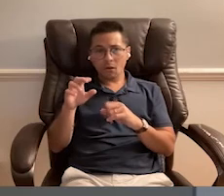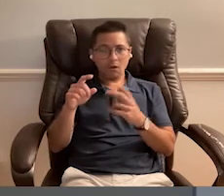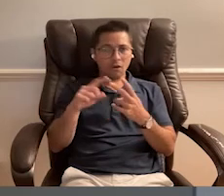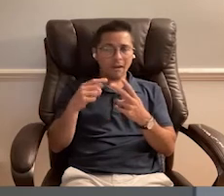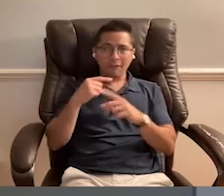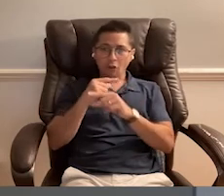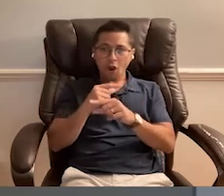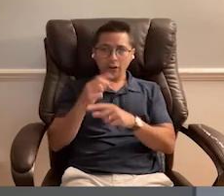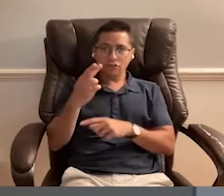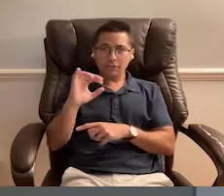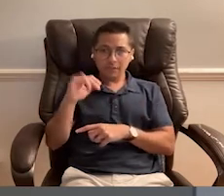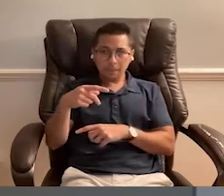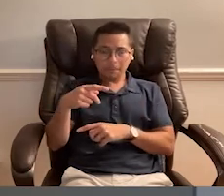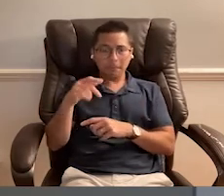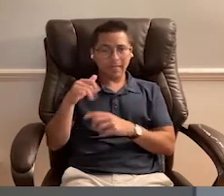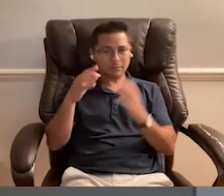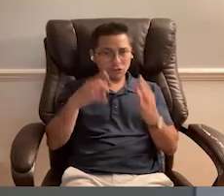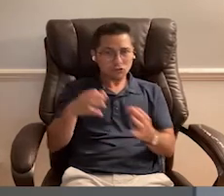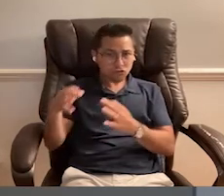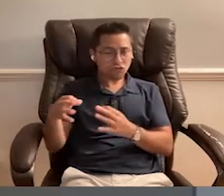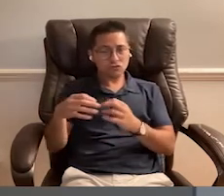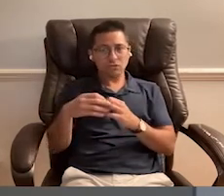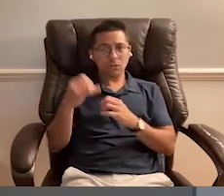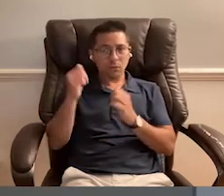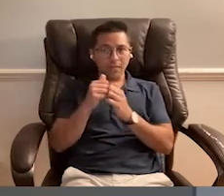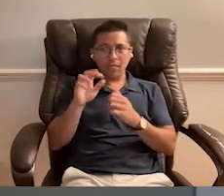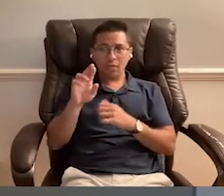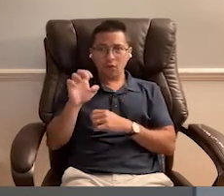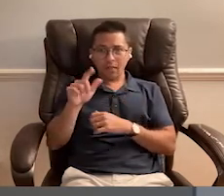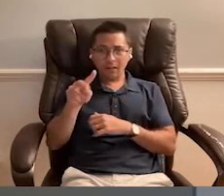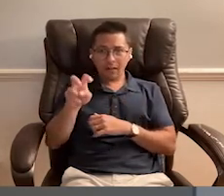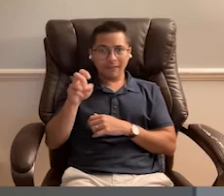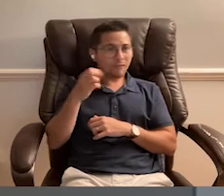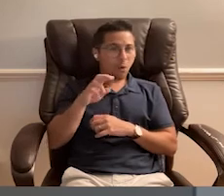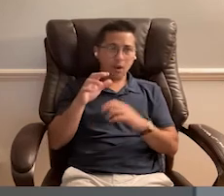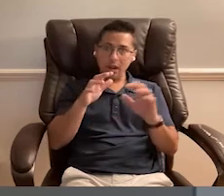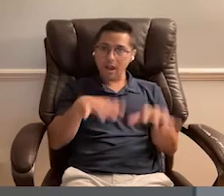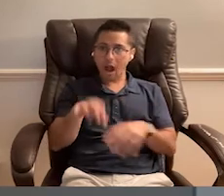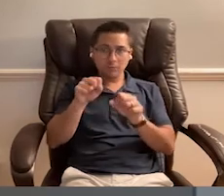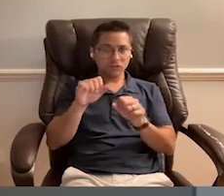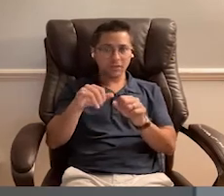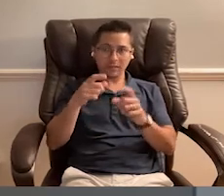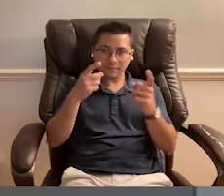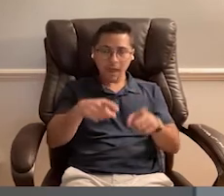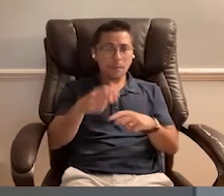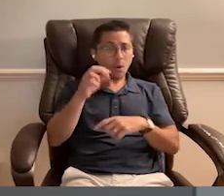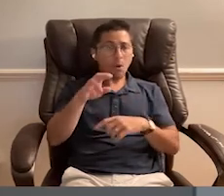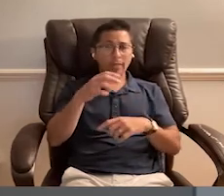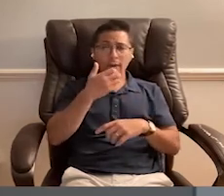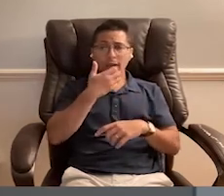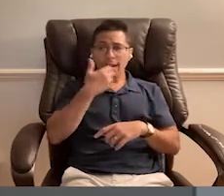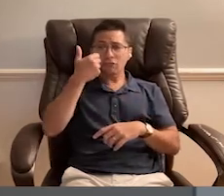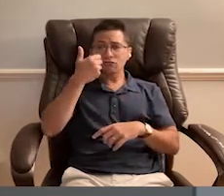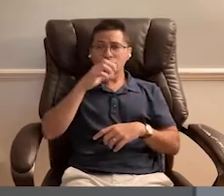system because they're being reunified with the parent. There's a guardianship being determine whether relative or non-relative, or there's an adoption in